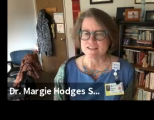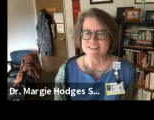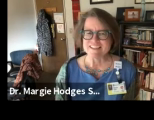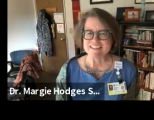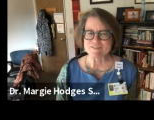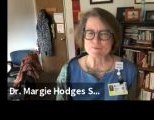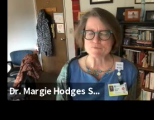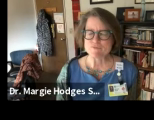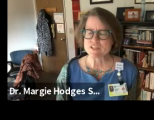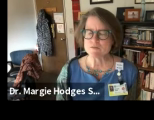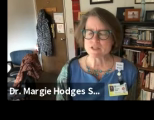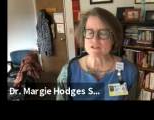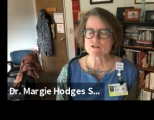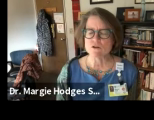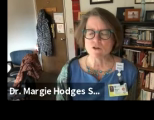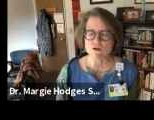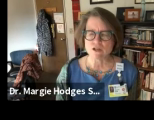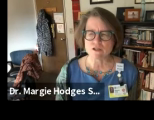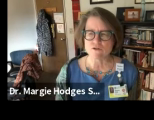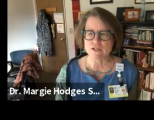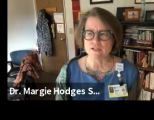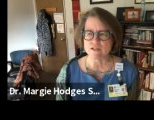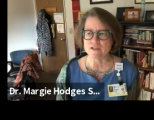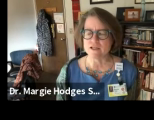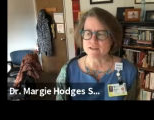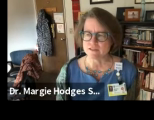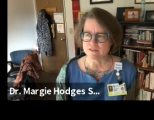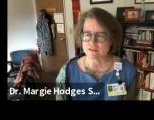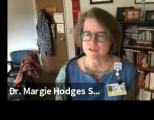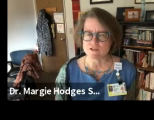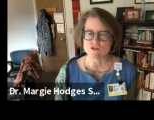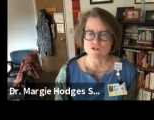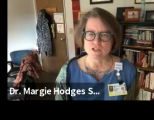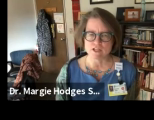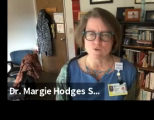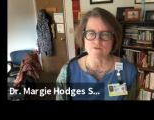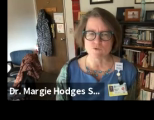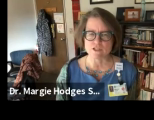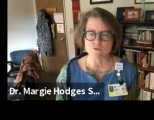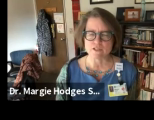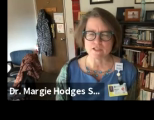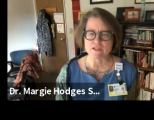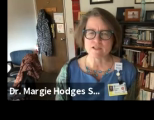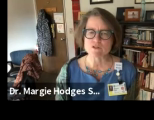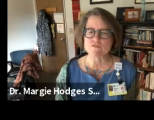China. Seems like so long ago, and yet January of